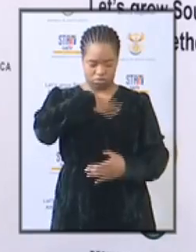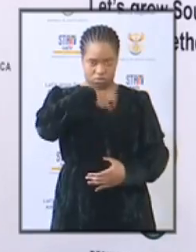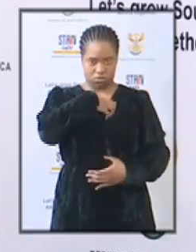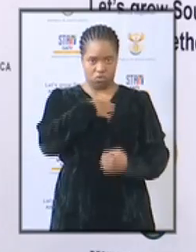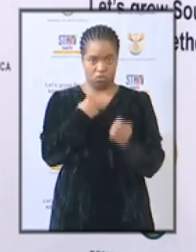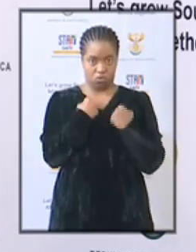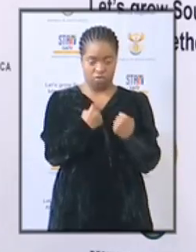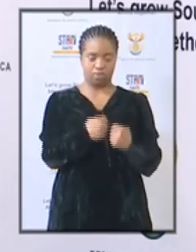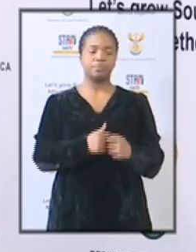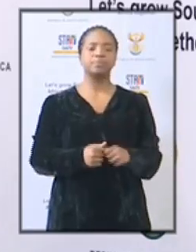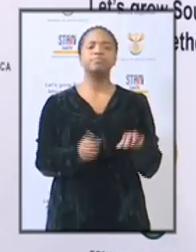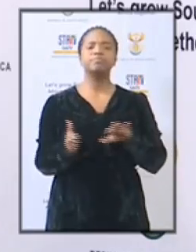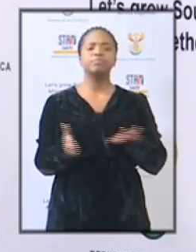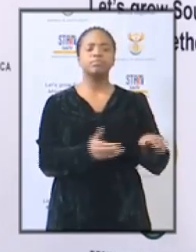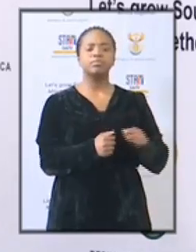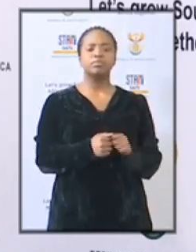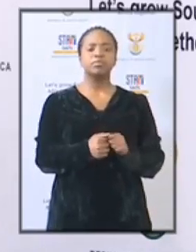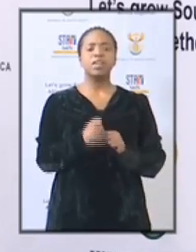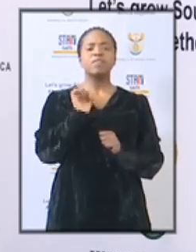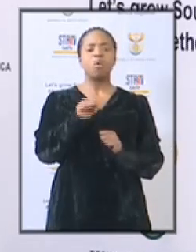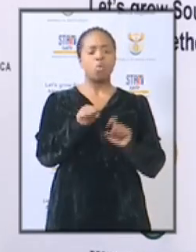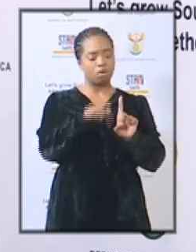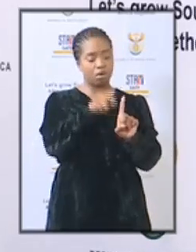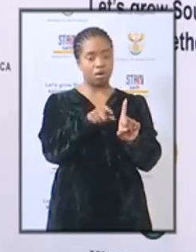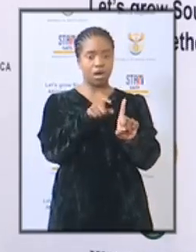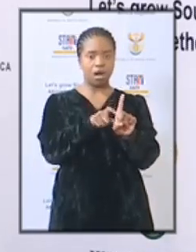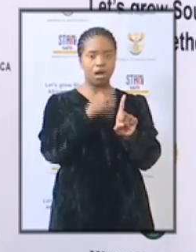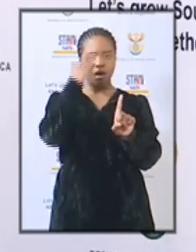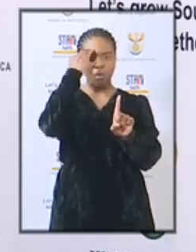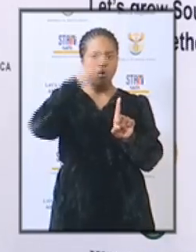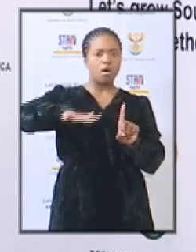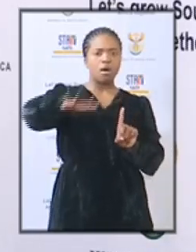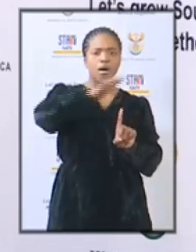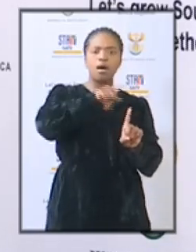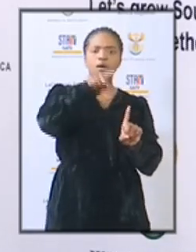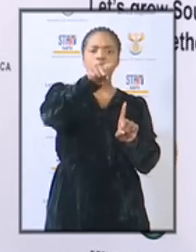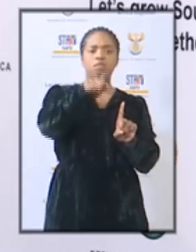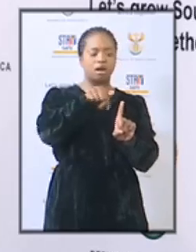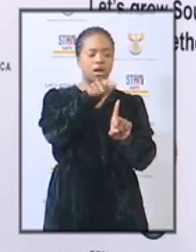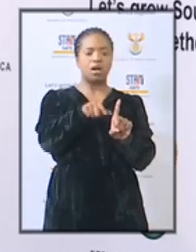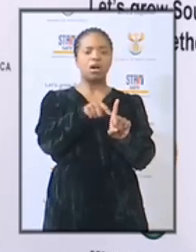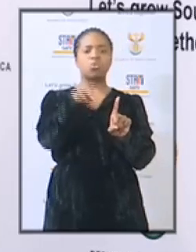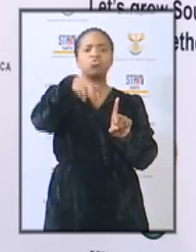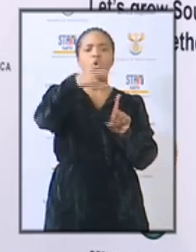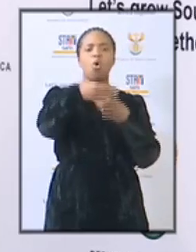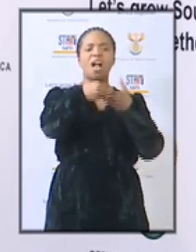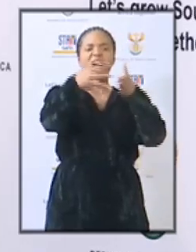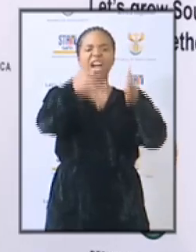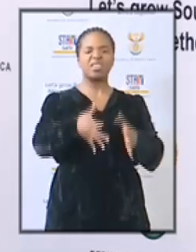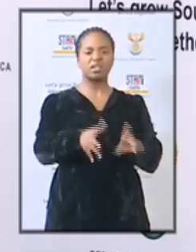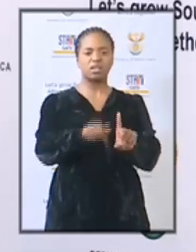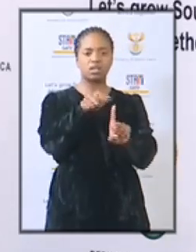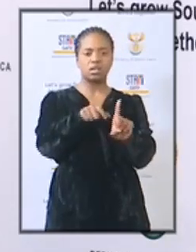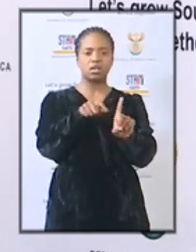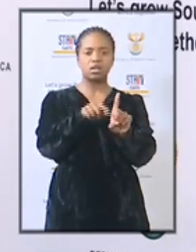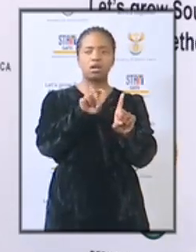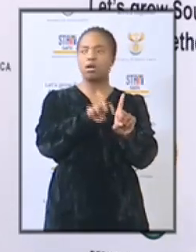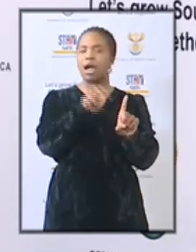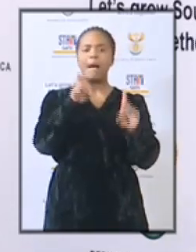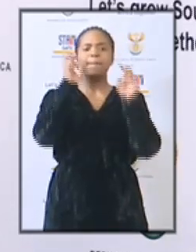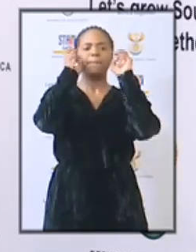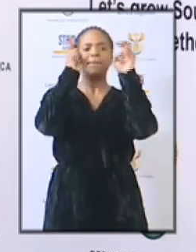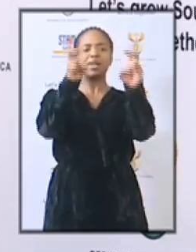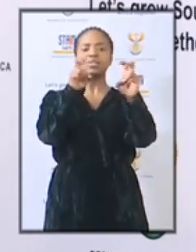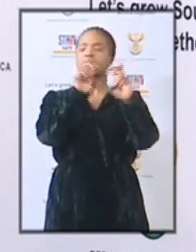tour guides to ensure social distancing. For example, you'd find that tour guides are doing tours in the hop-in, hop-off